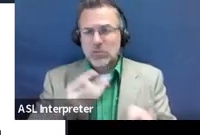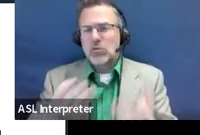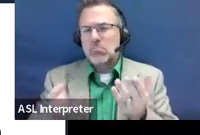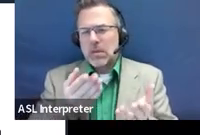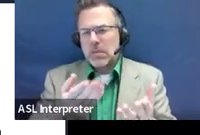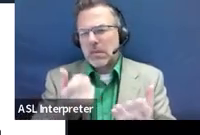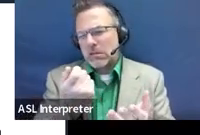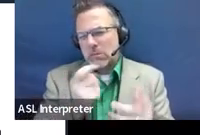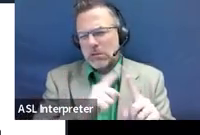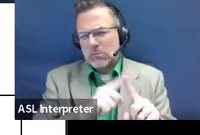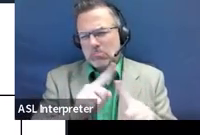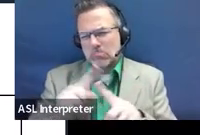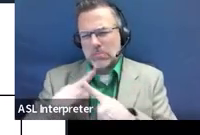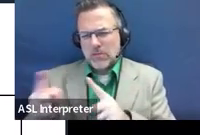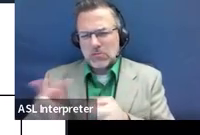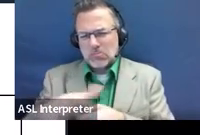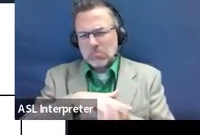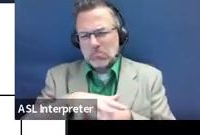different.